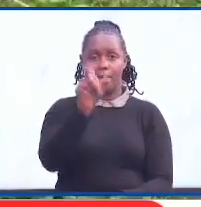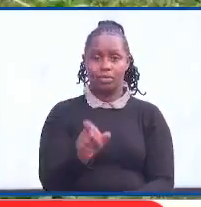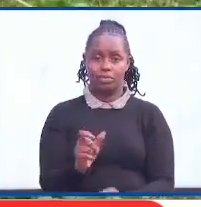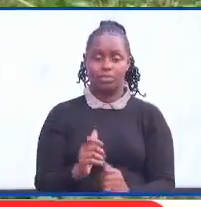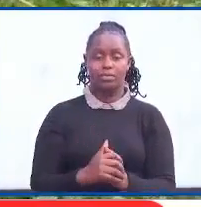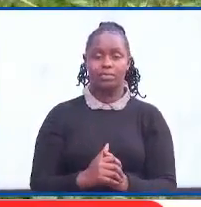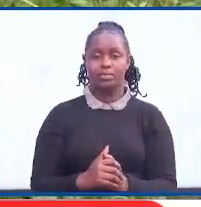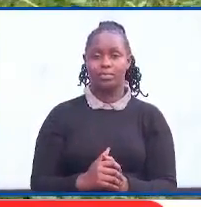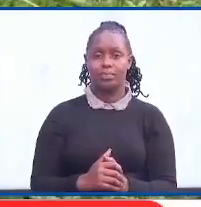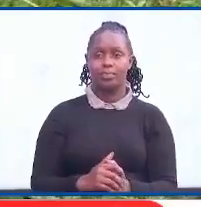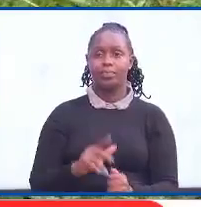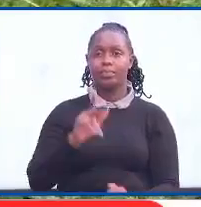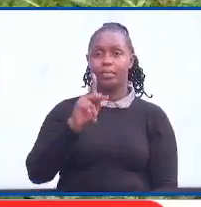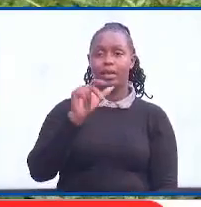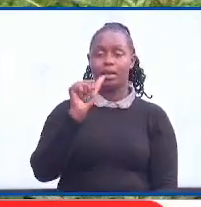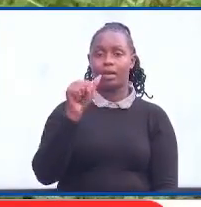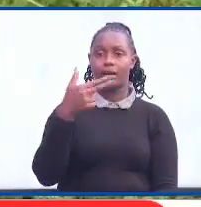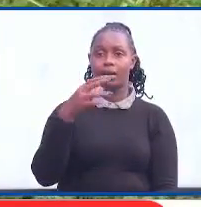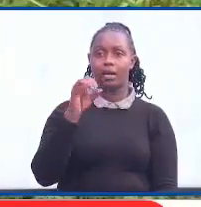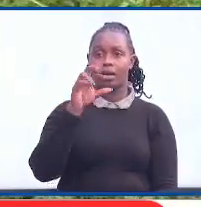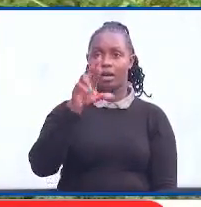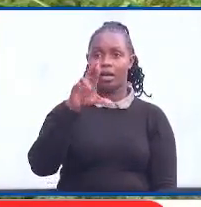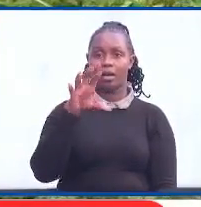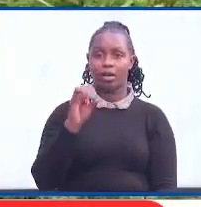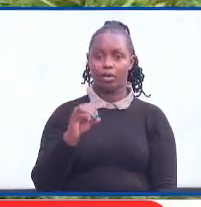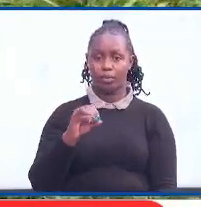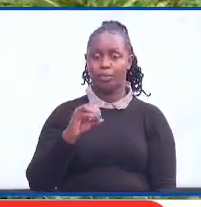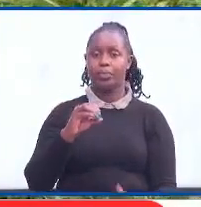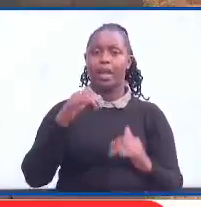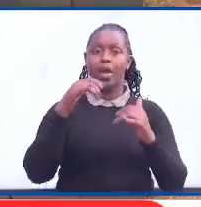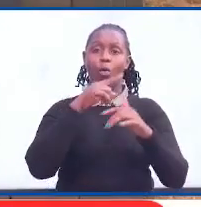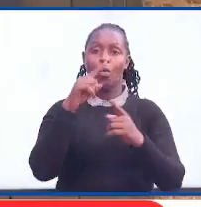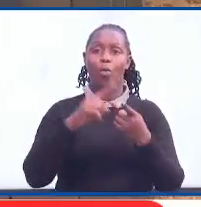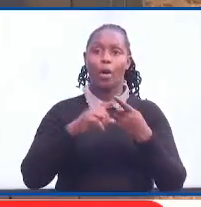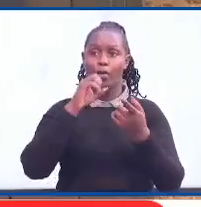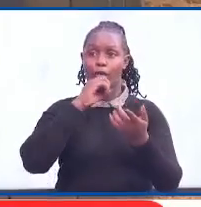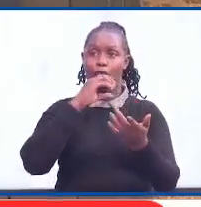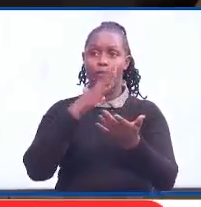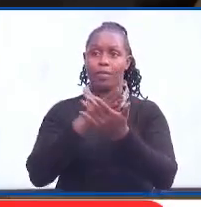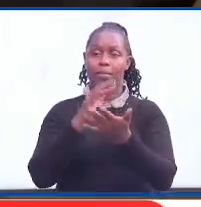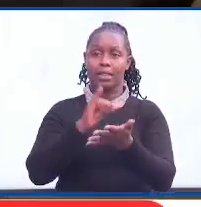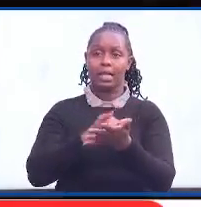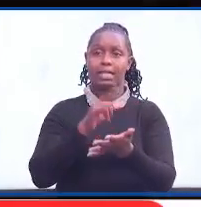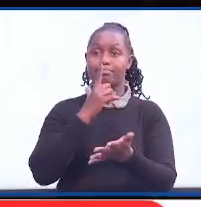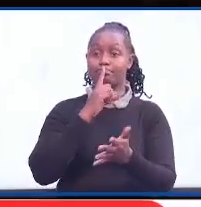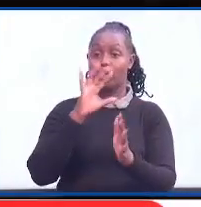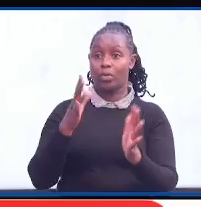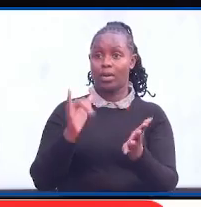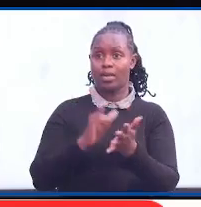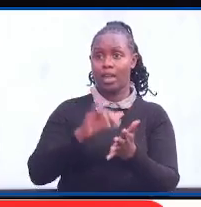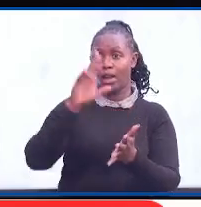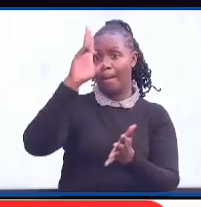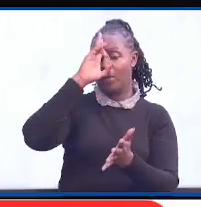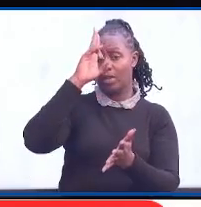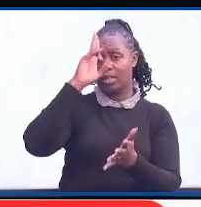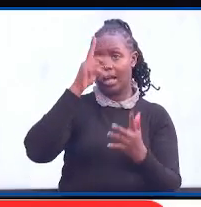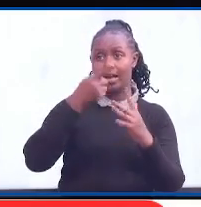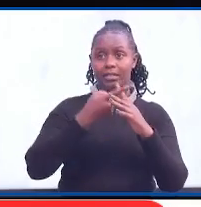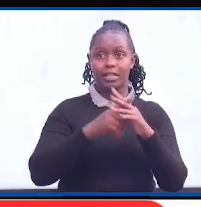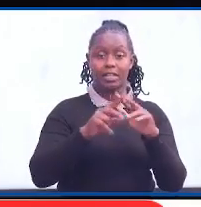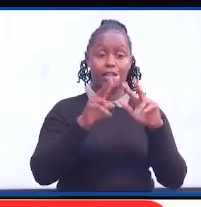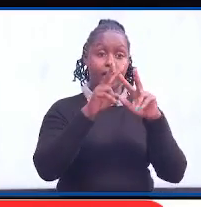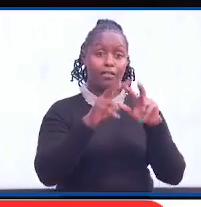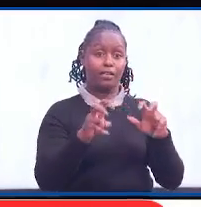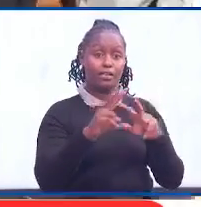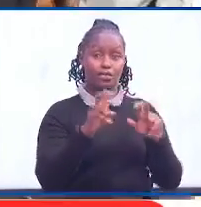kutufanyia. Kahuro Deputy Commissioner Patrick Muli, while confirming the incident, say that the police have launched investigations